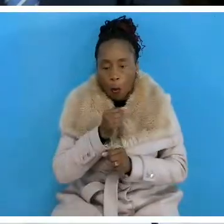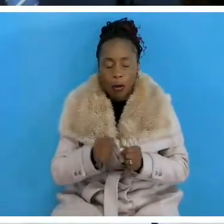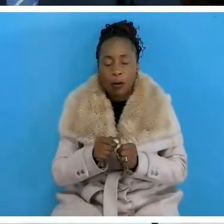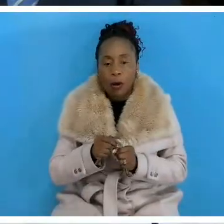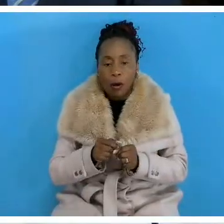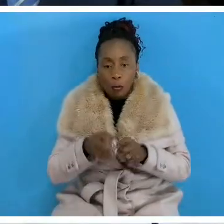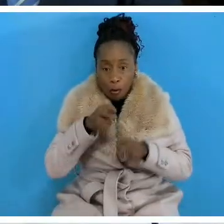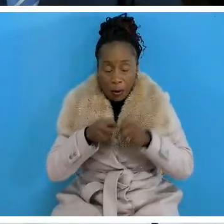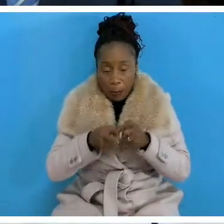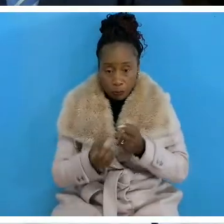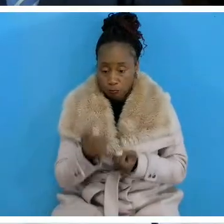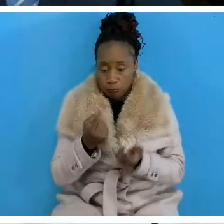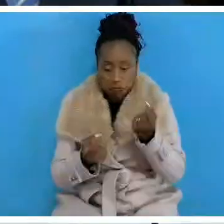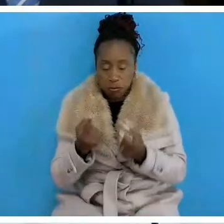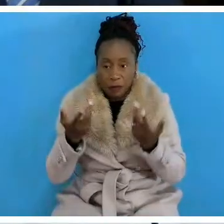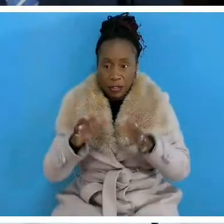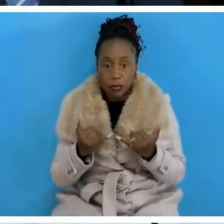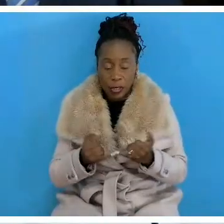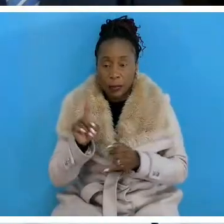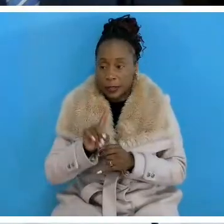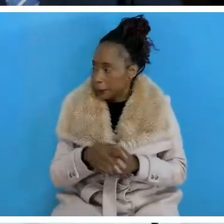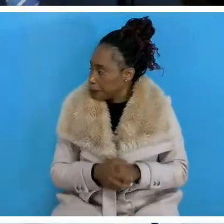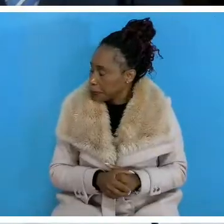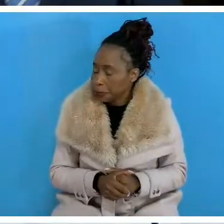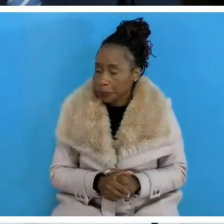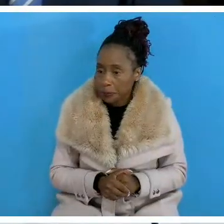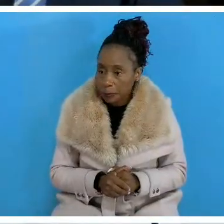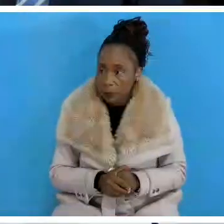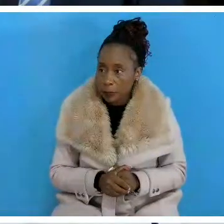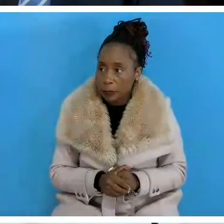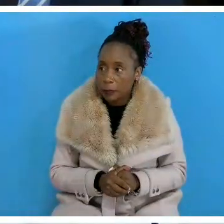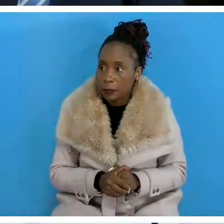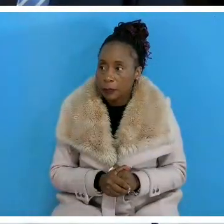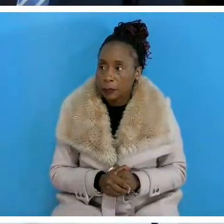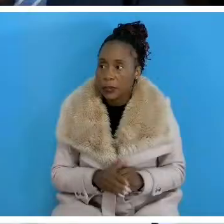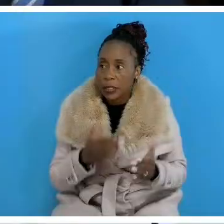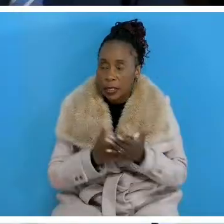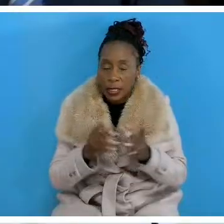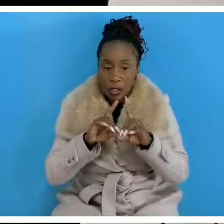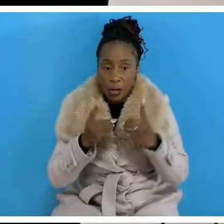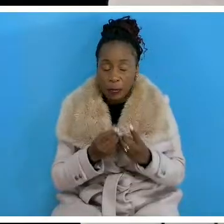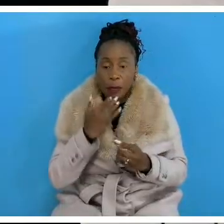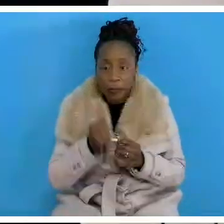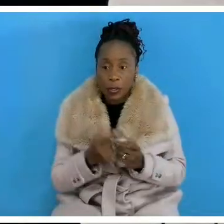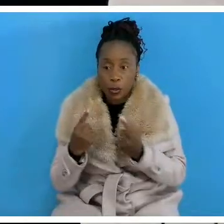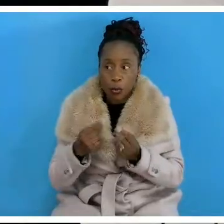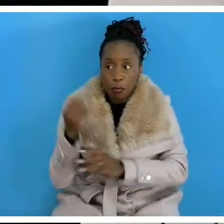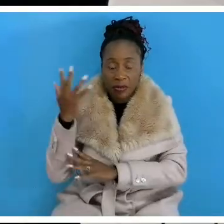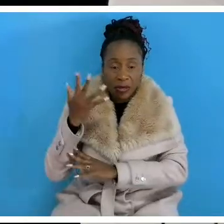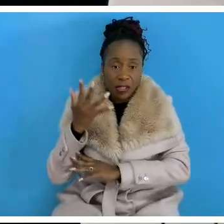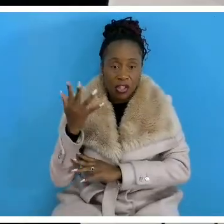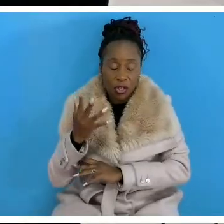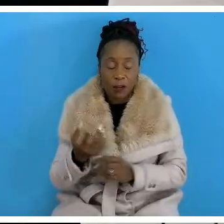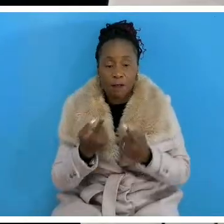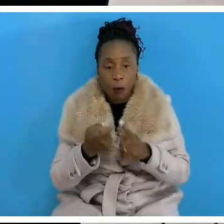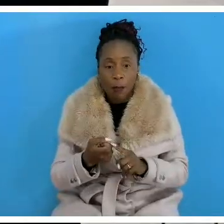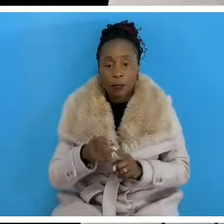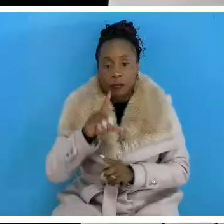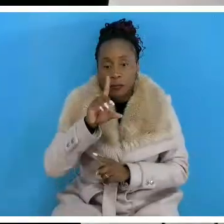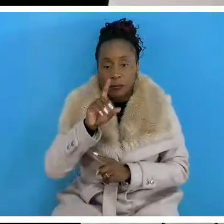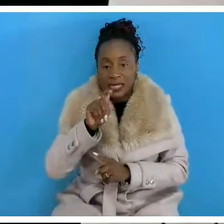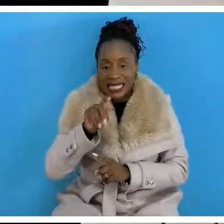today. So with that said, can the department please do the presentation on TEDA for us? Thank you very